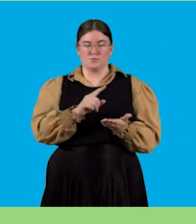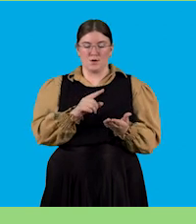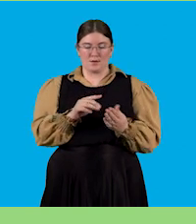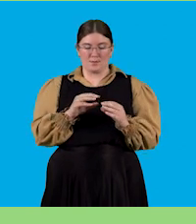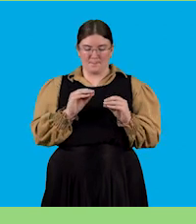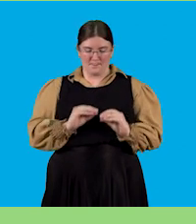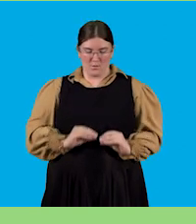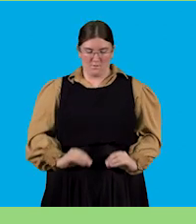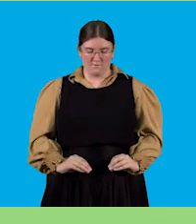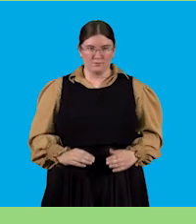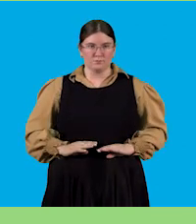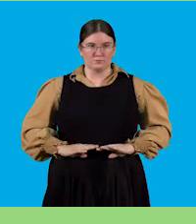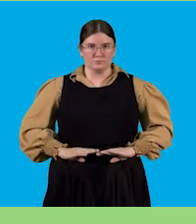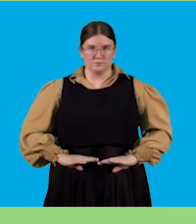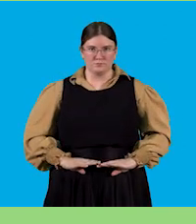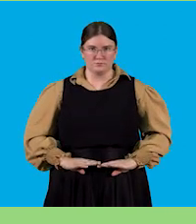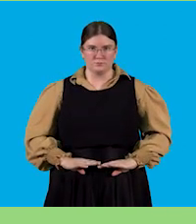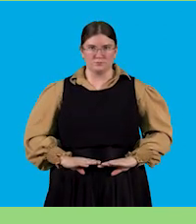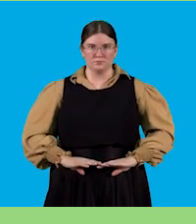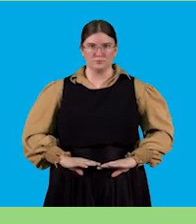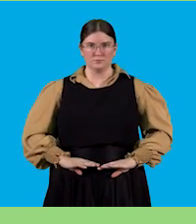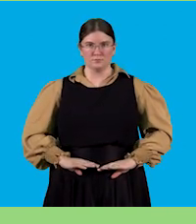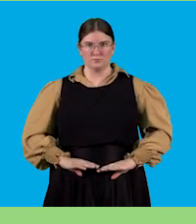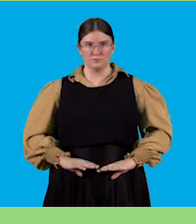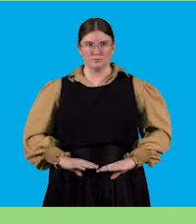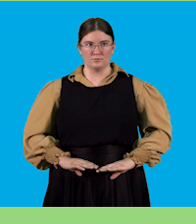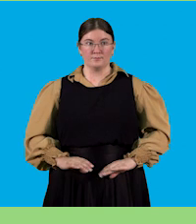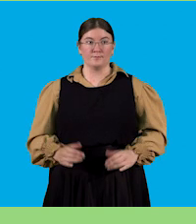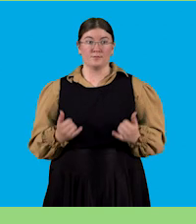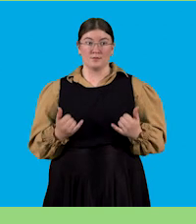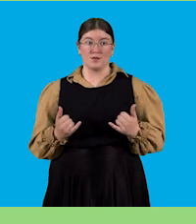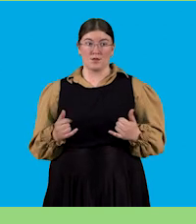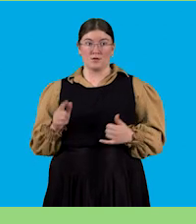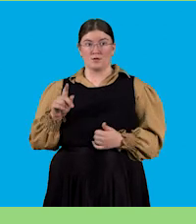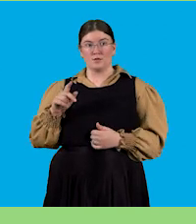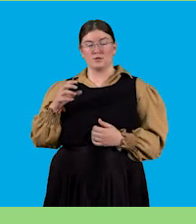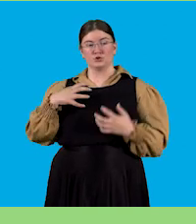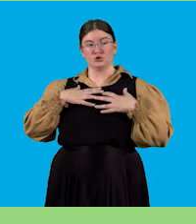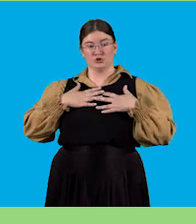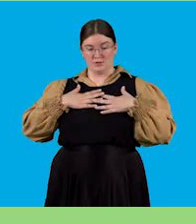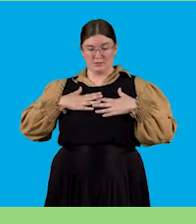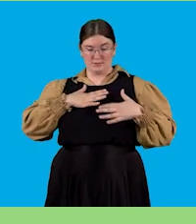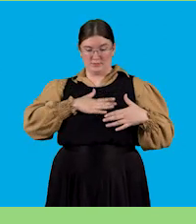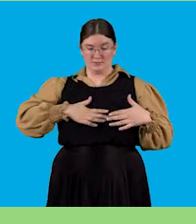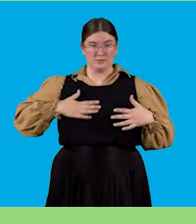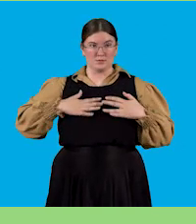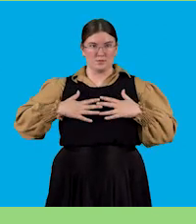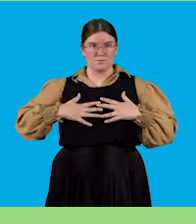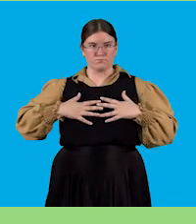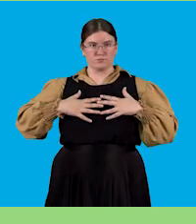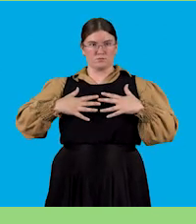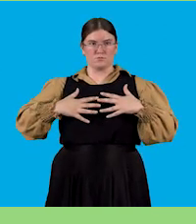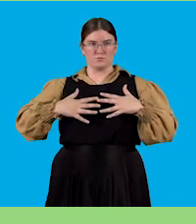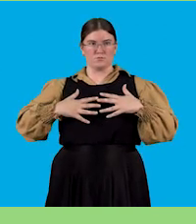it to move downwards. Now the volume of the thoracic cavity, which is the chest area,